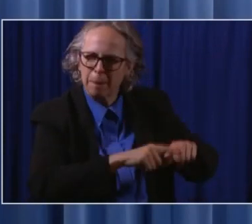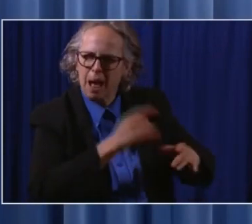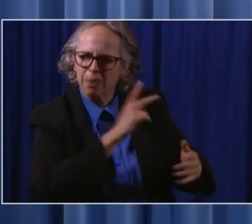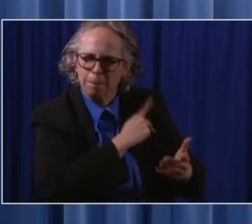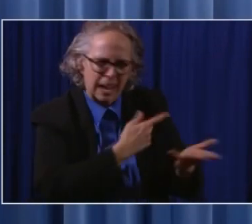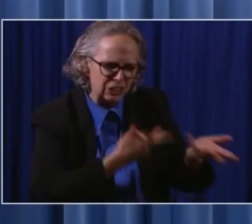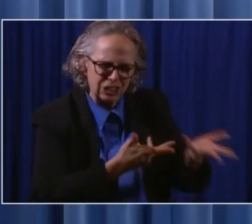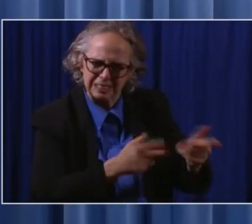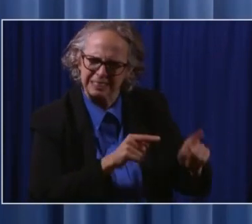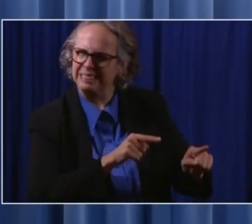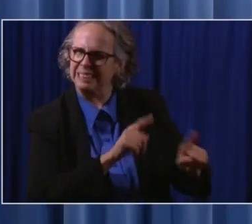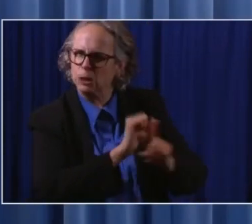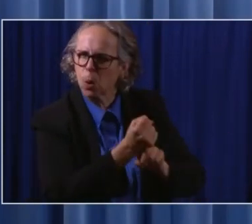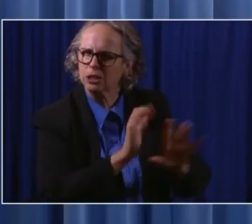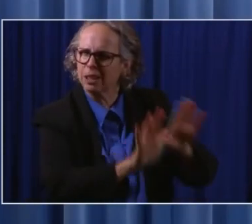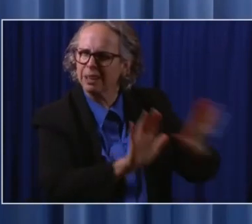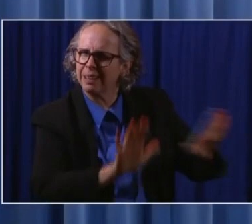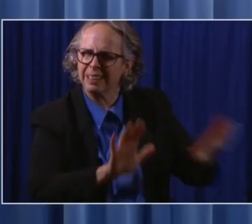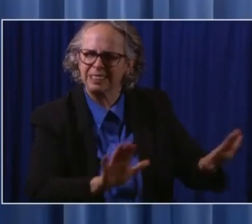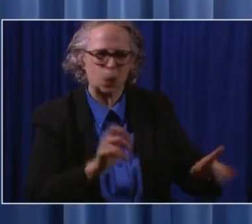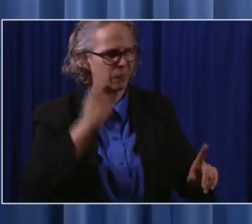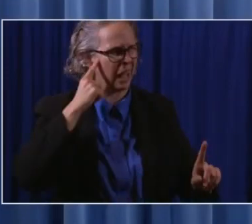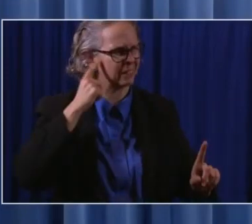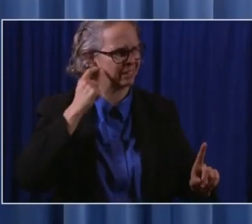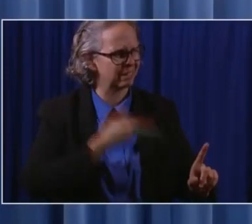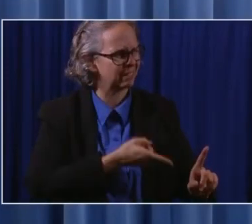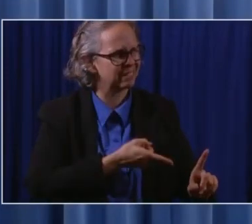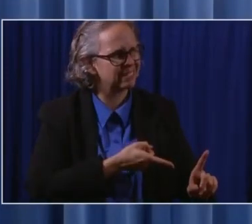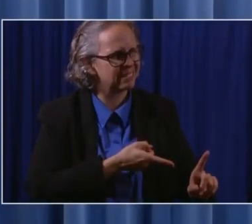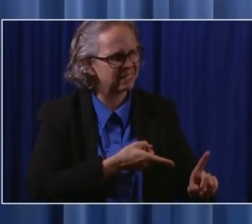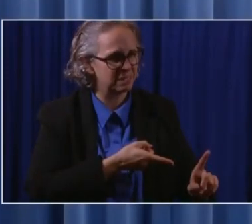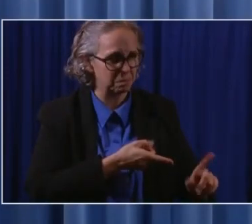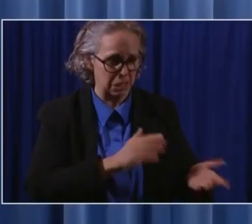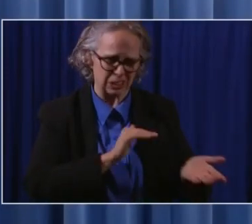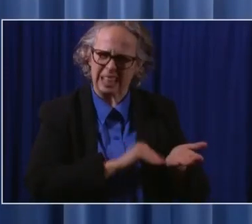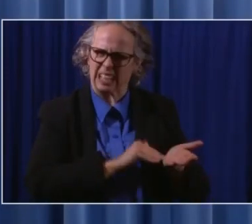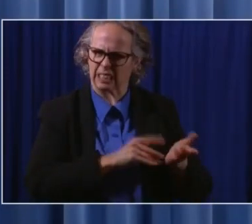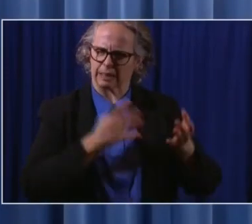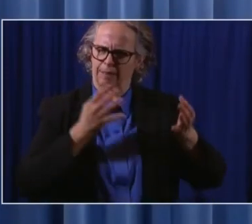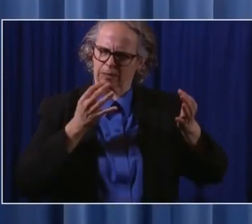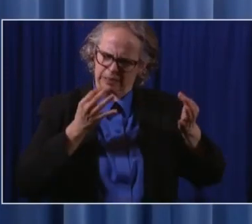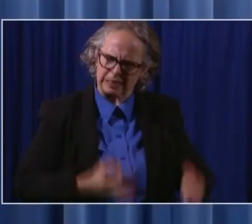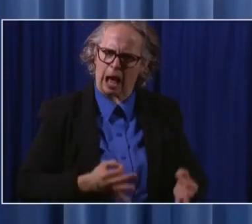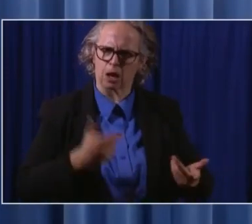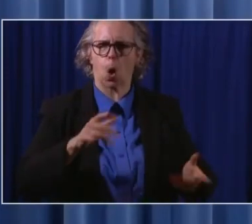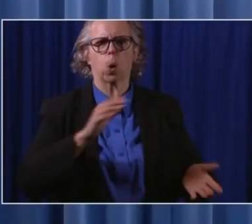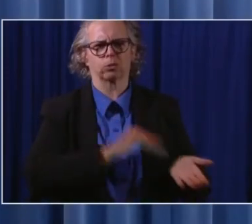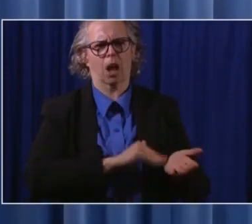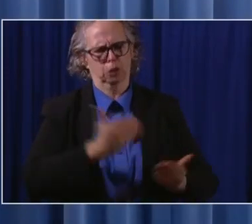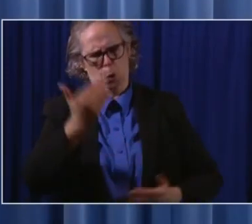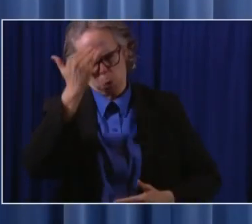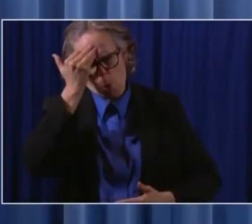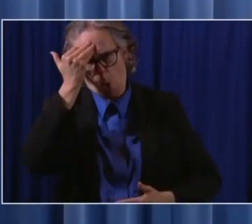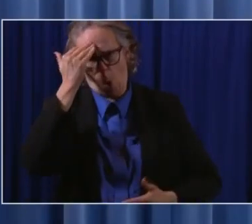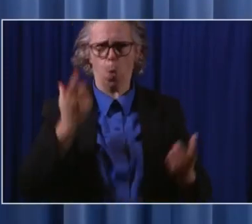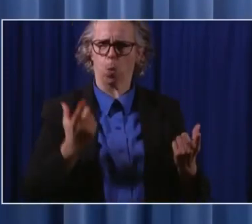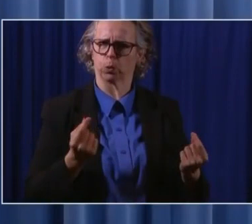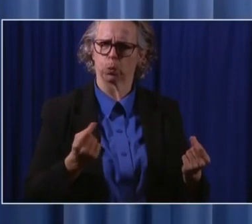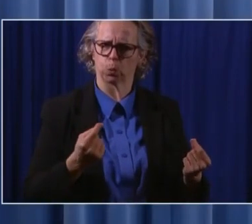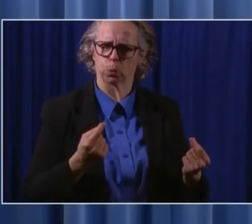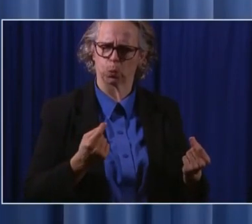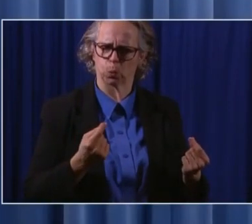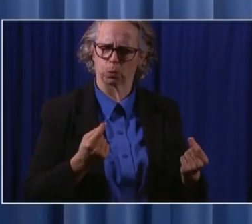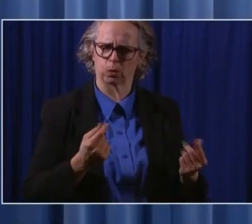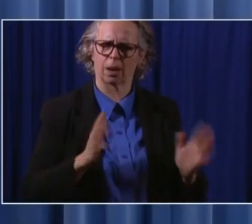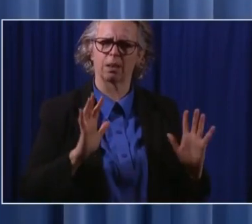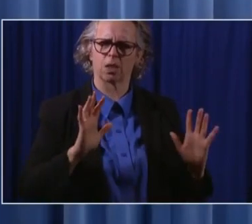and an individual patient, there needs to be a pretty darn good reason to do that. That doesn't mean you shouldn't do it. That doesn't mean that regulatory agencies shouldn't do it. But there's got to be a